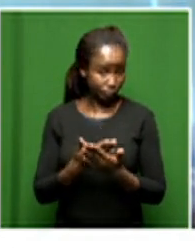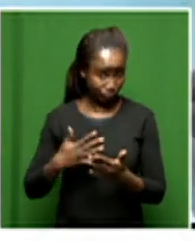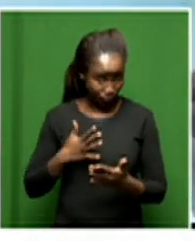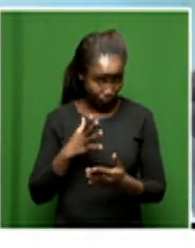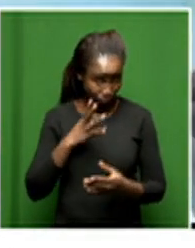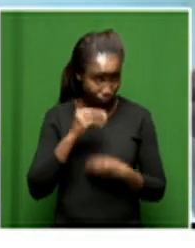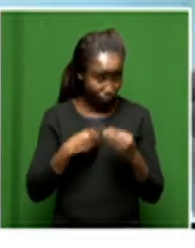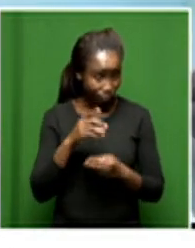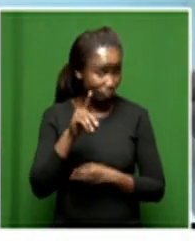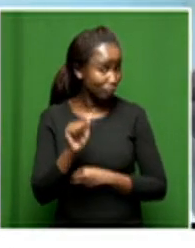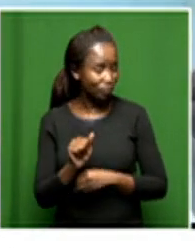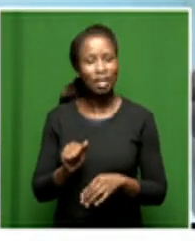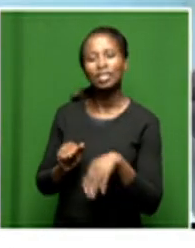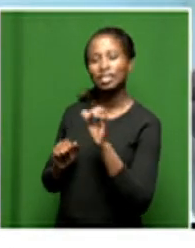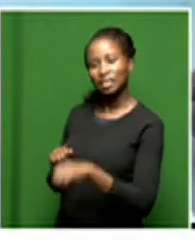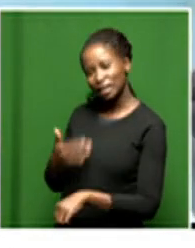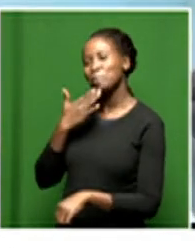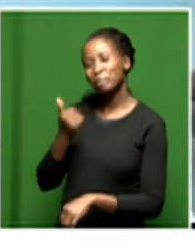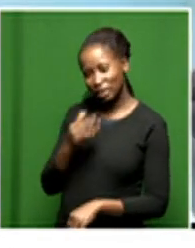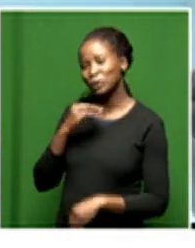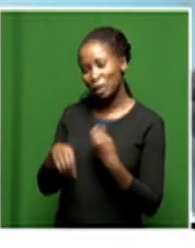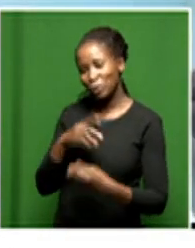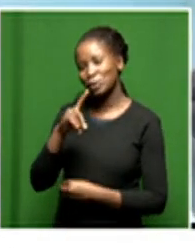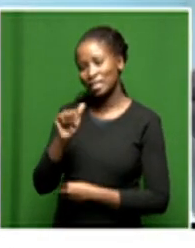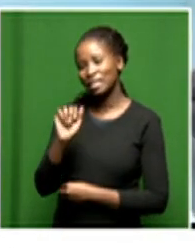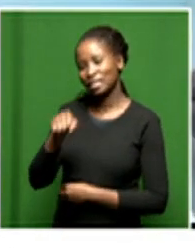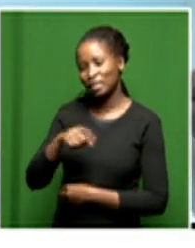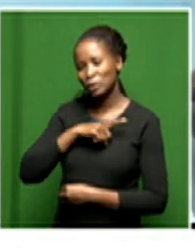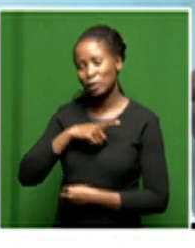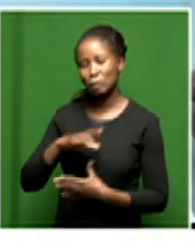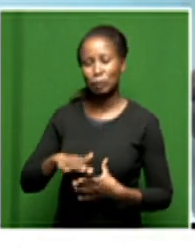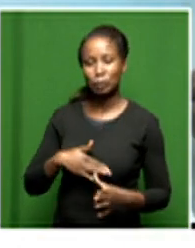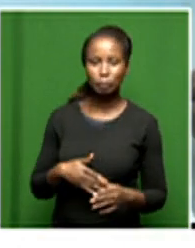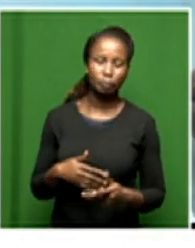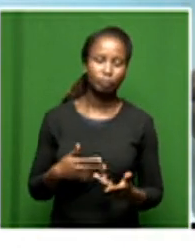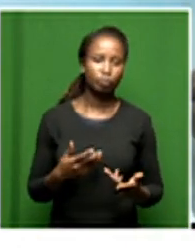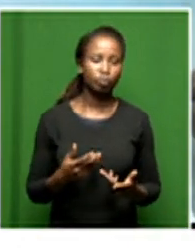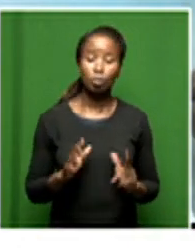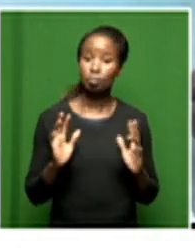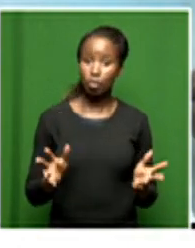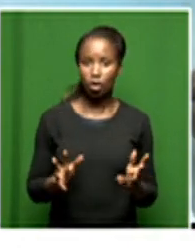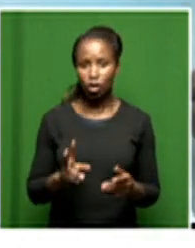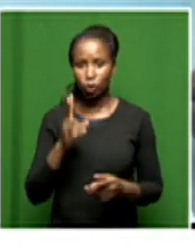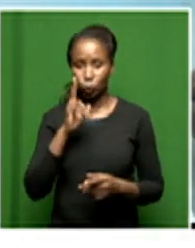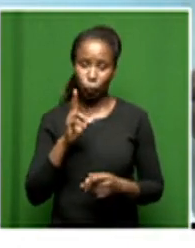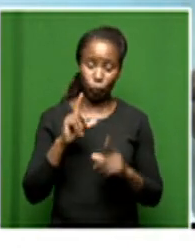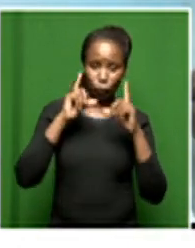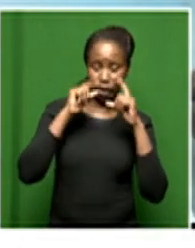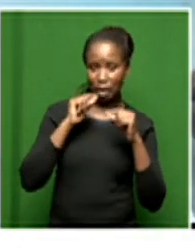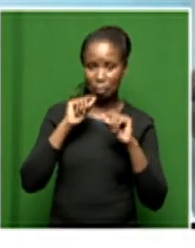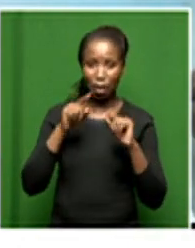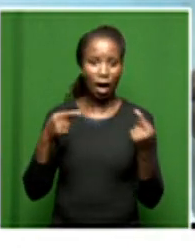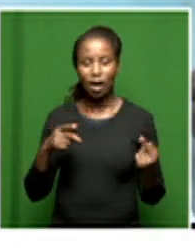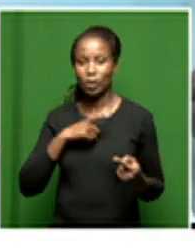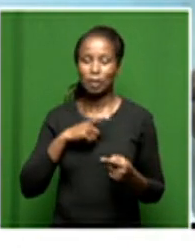DA? let's please speak about the DA, because not only do we go to sleep last night on news